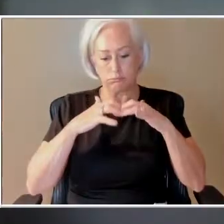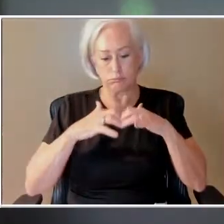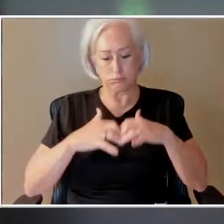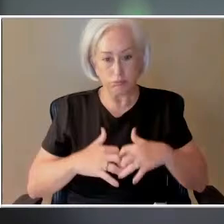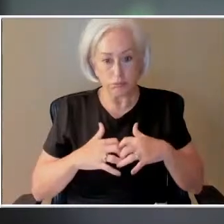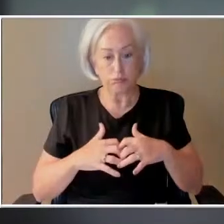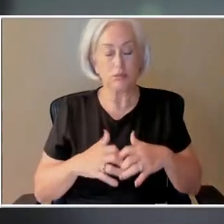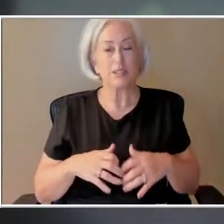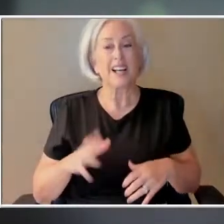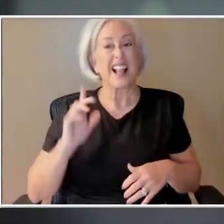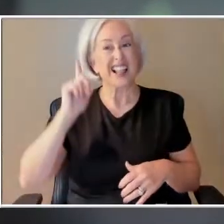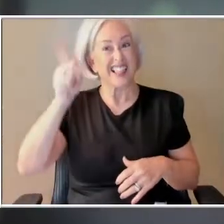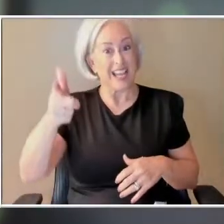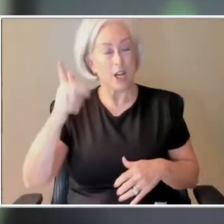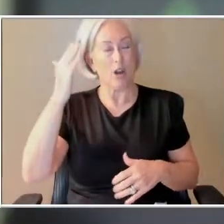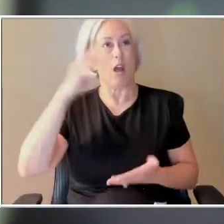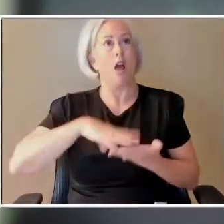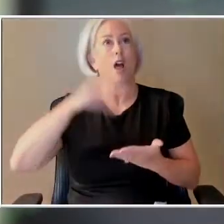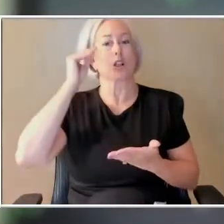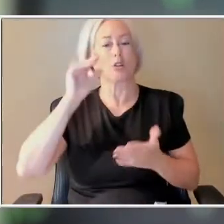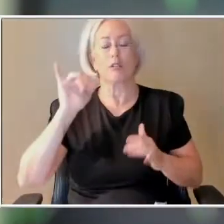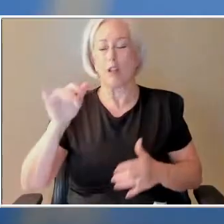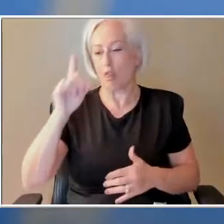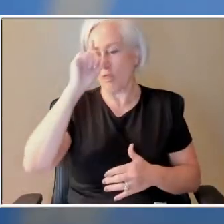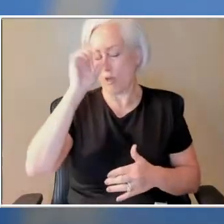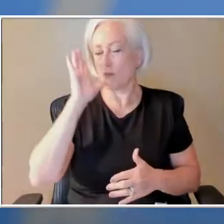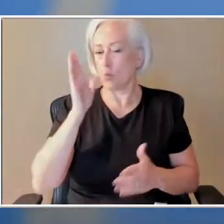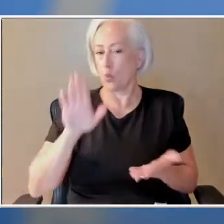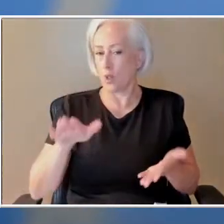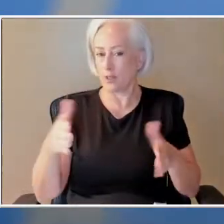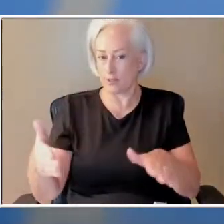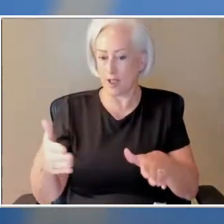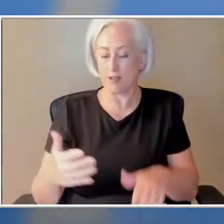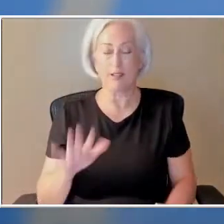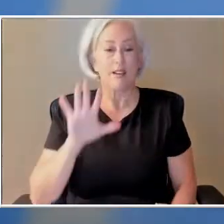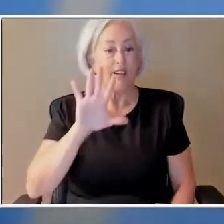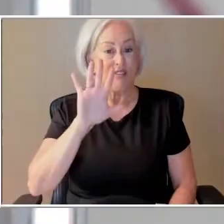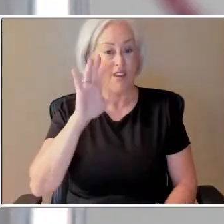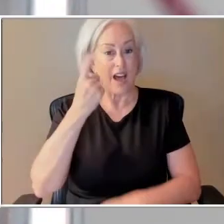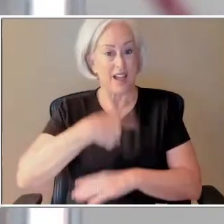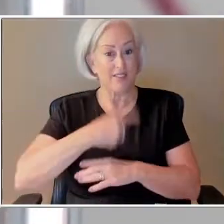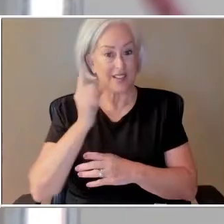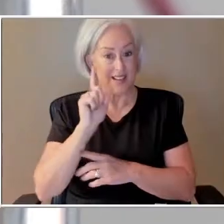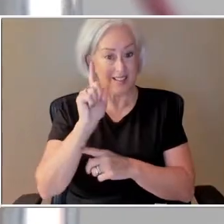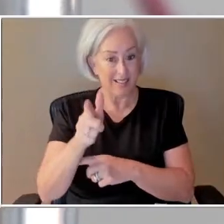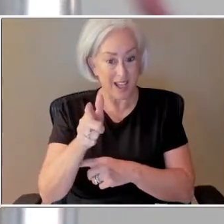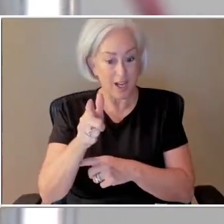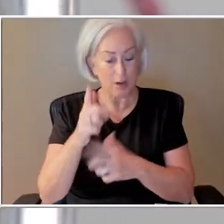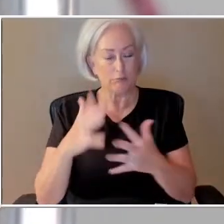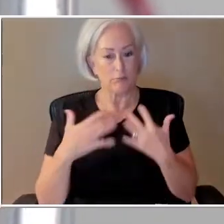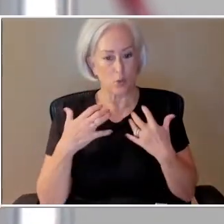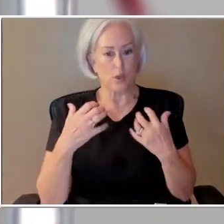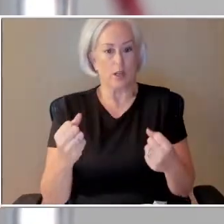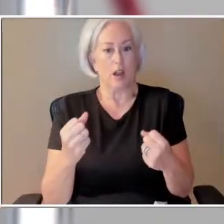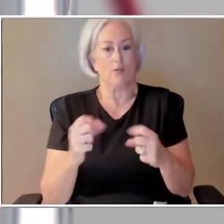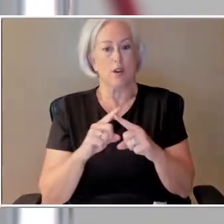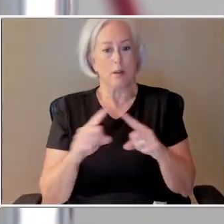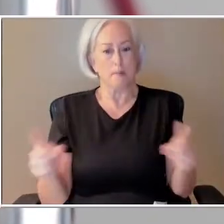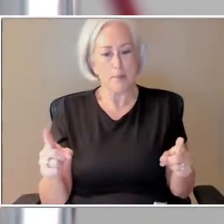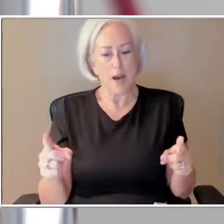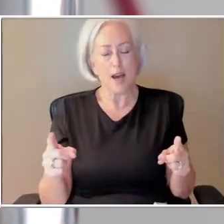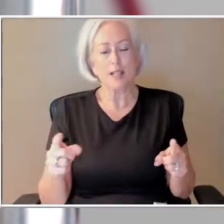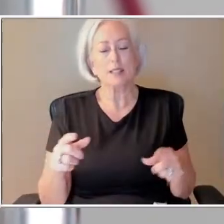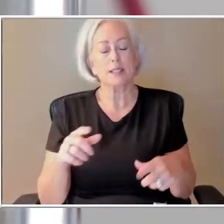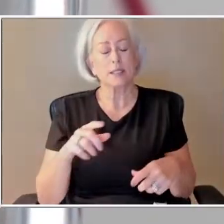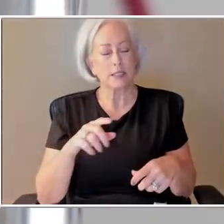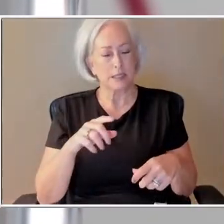me. Lou recovered after 5 days with antibiotics and steroids, but doctors were concerned about the